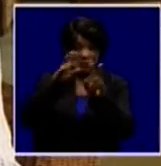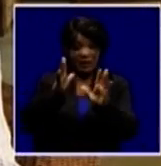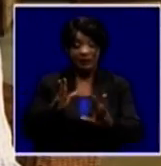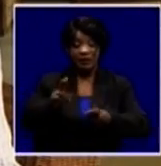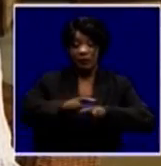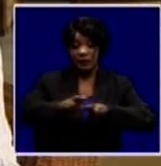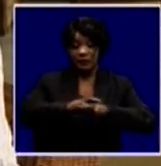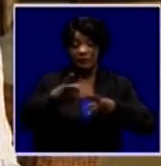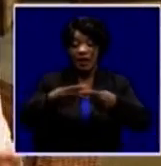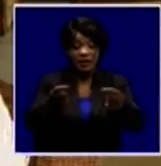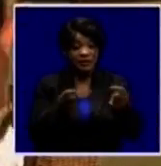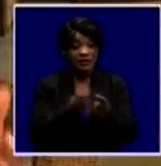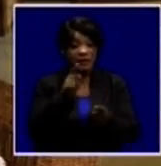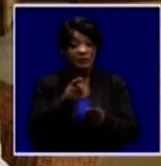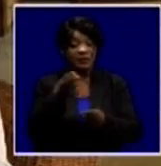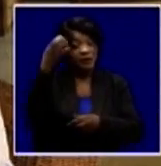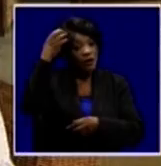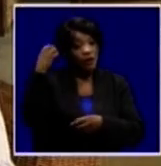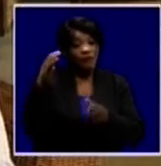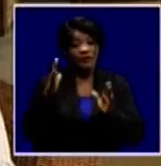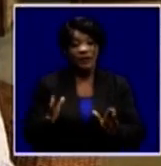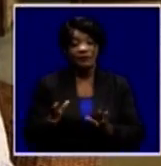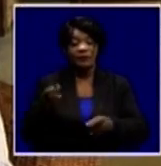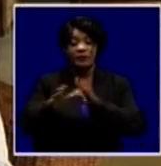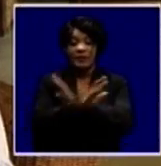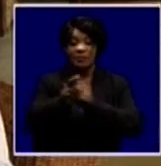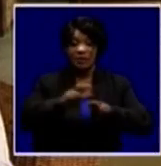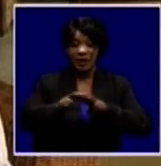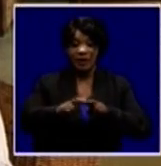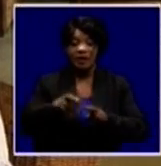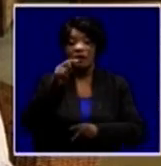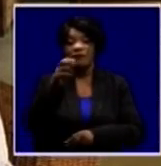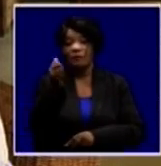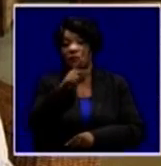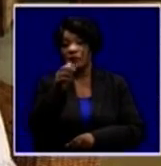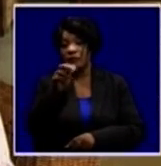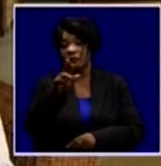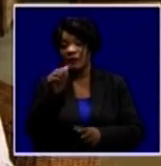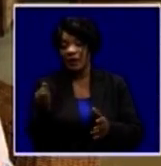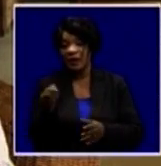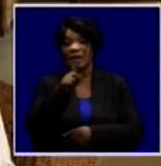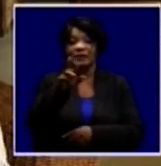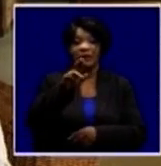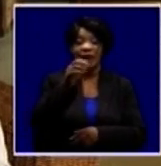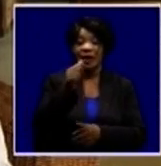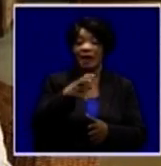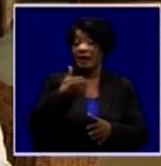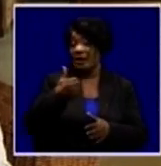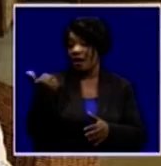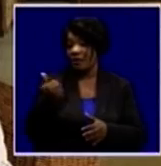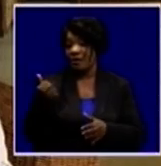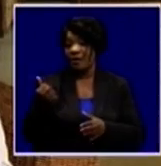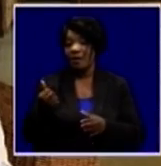the team comprises of officers from Zambia Railways, officers from Tazara, officers from Zambia Revenue Authority, Weights and Measures, and many other